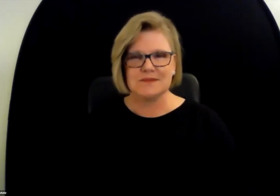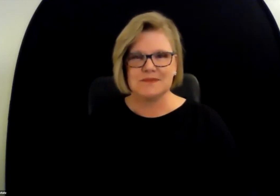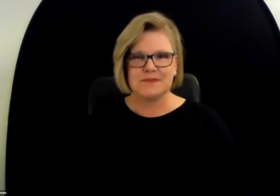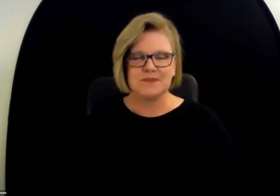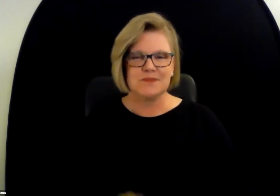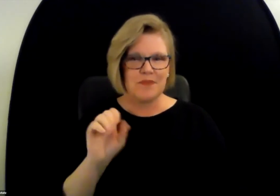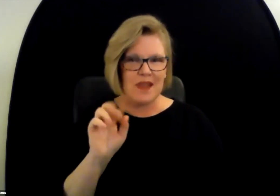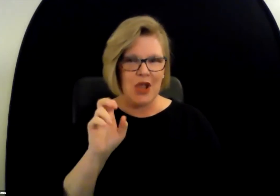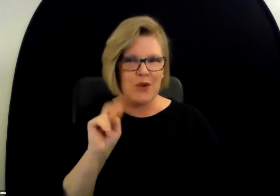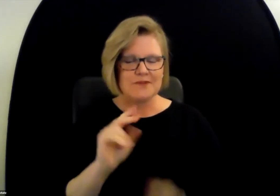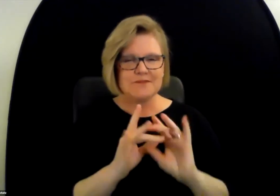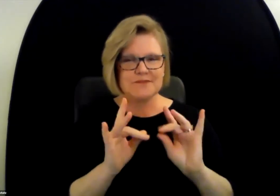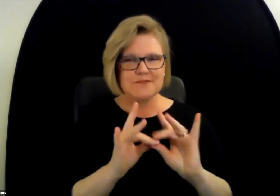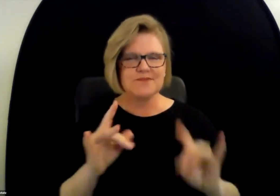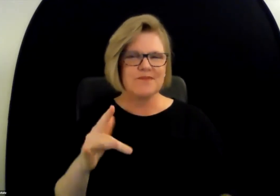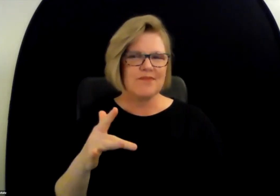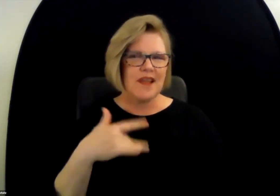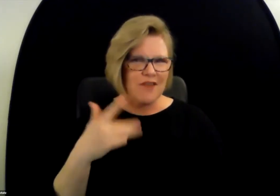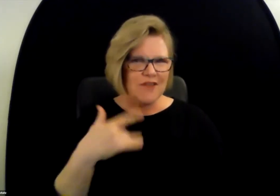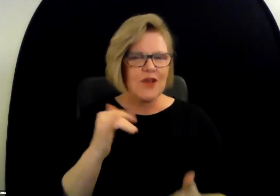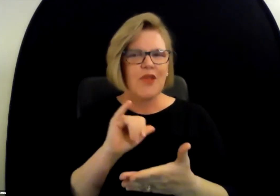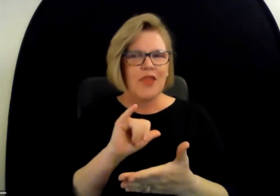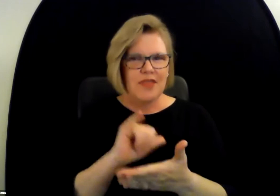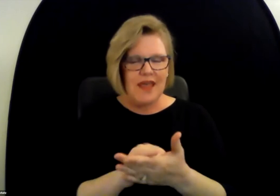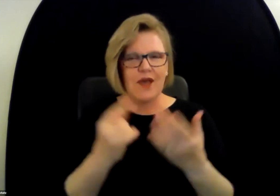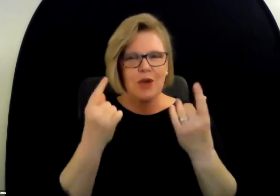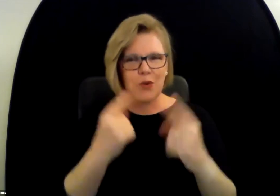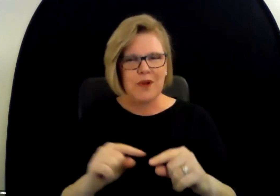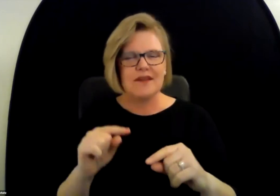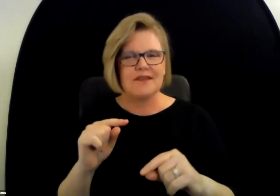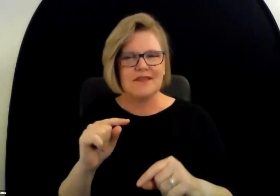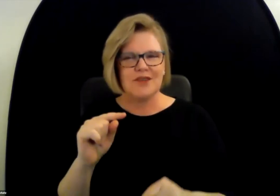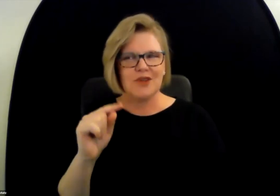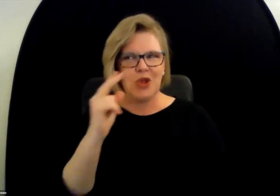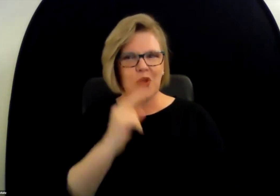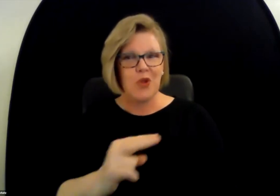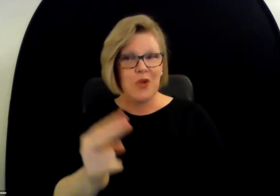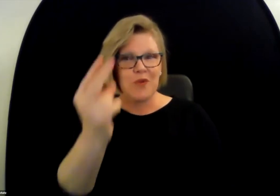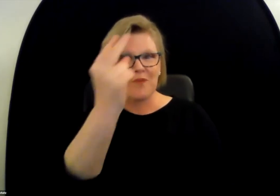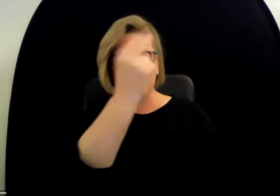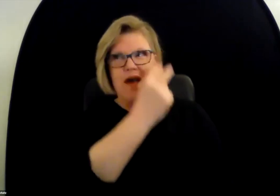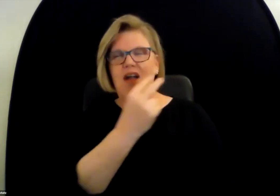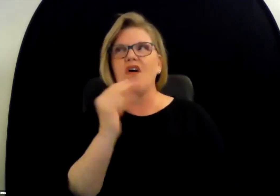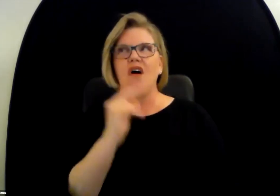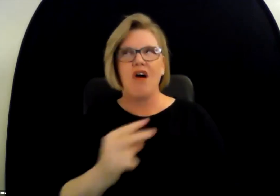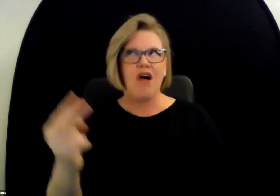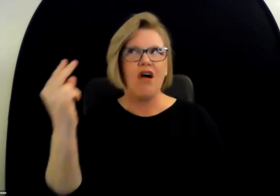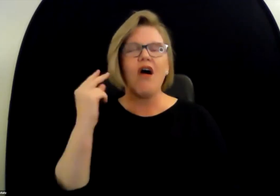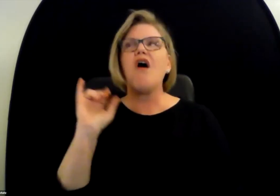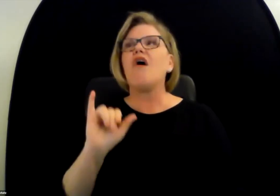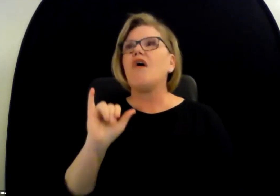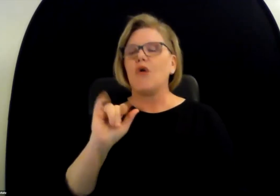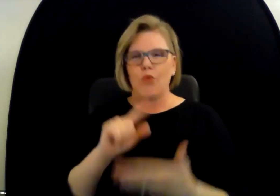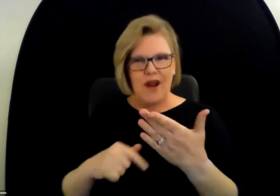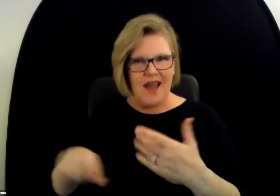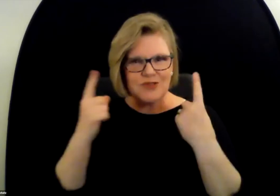Well, I think that just looking back on pathways that they've maybe tried in the past to see if any pathways